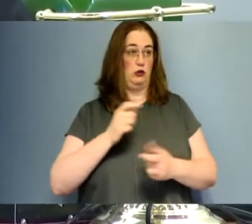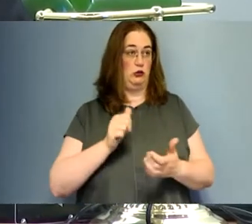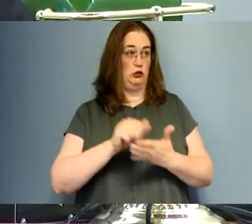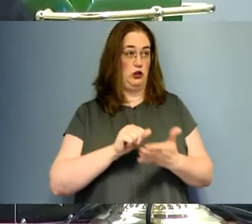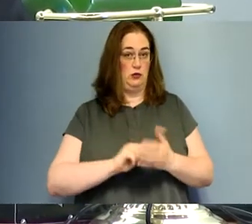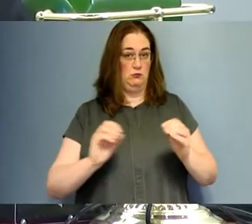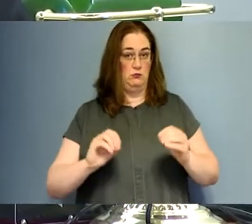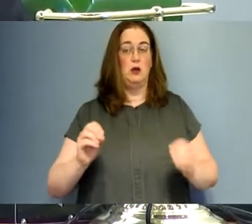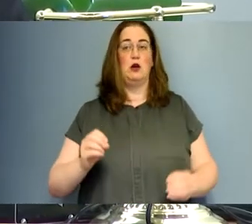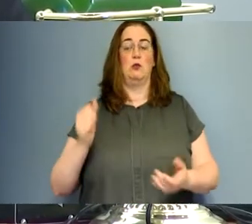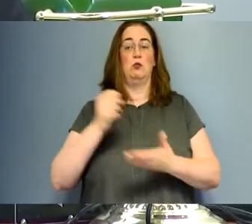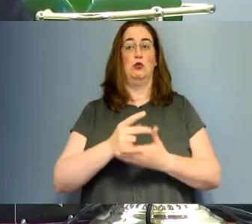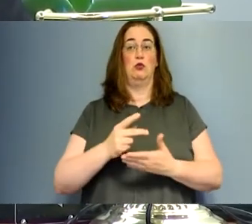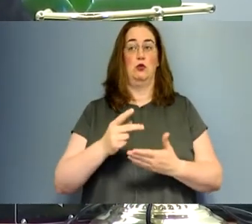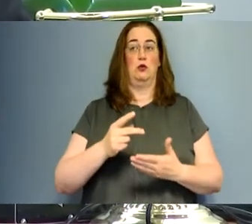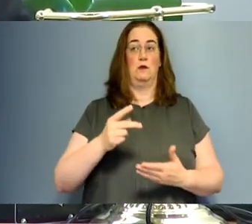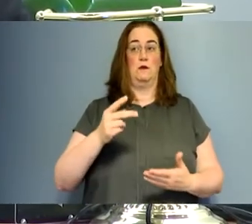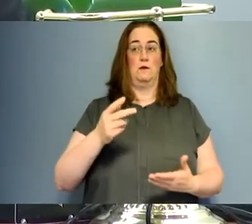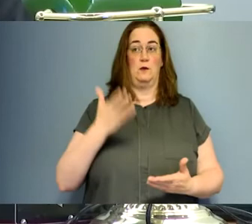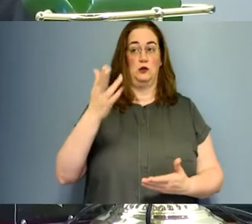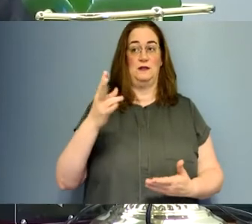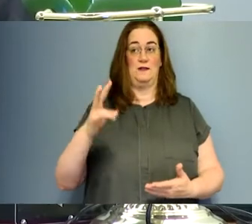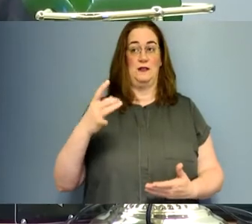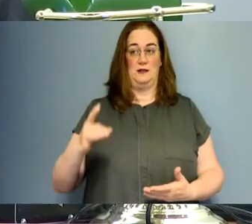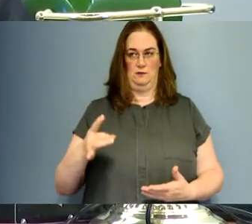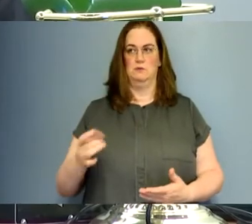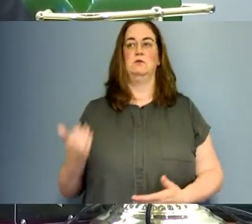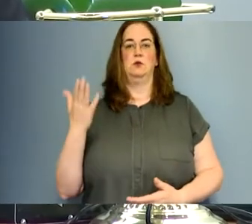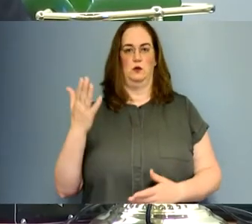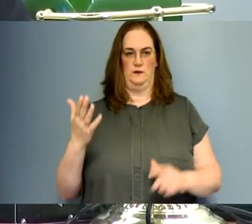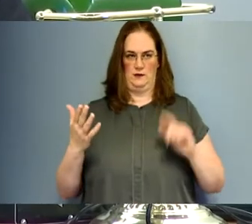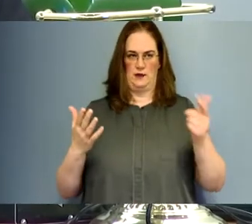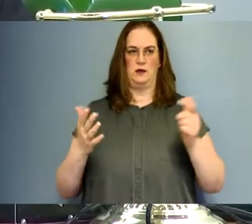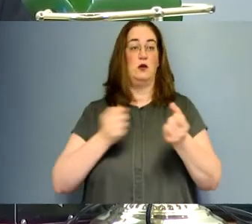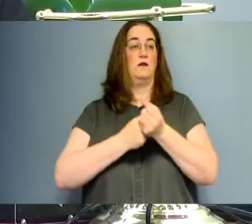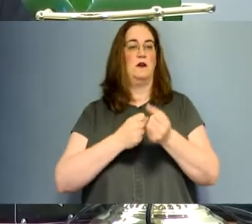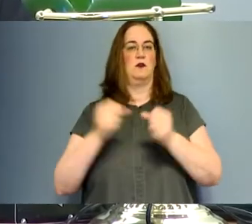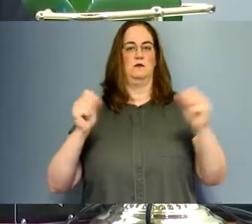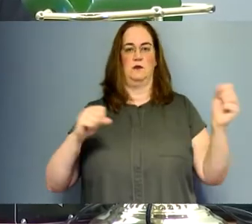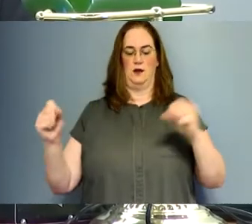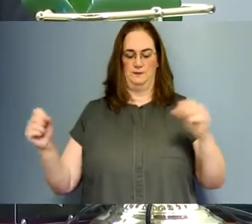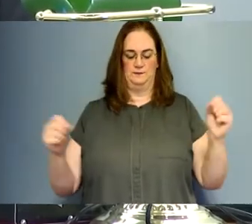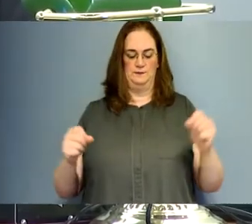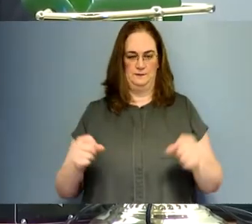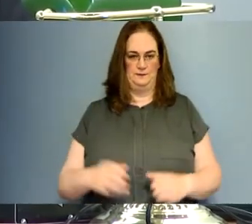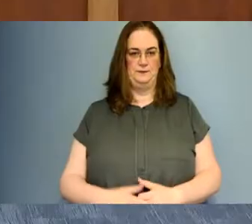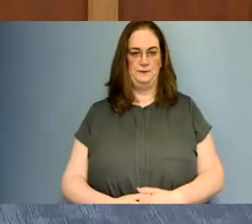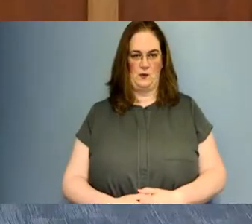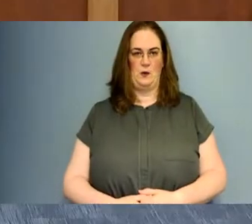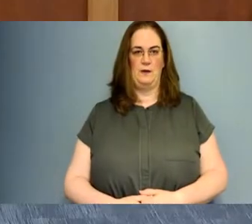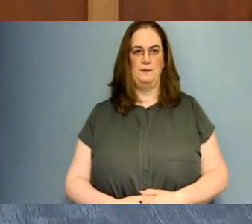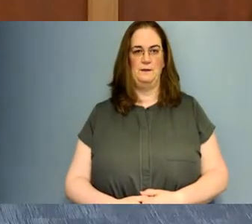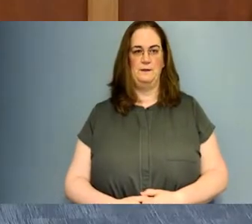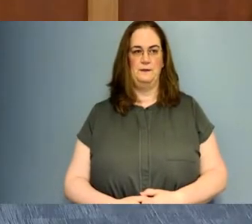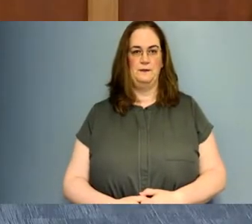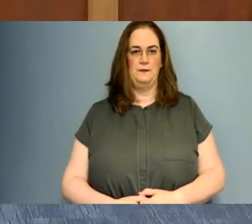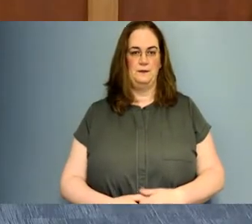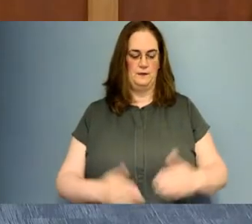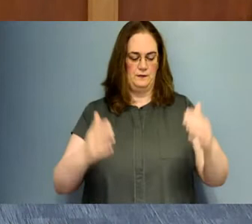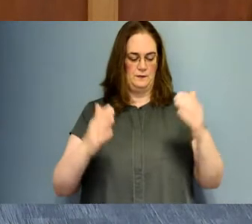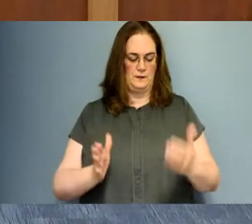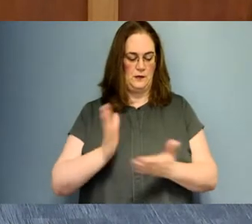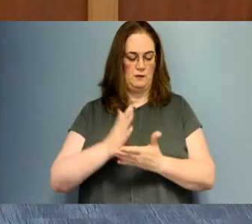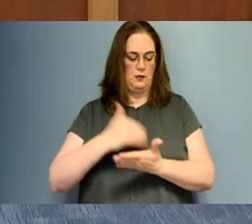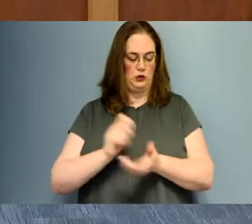approve items 17 and 18? Second. All in favor? Aye. Aye. Okay. Budget